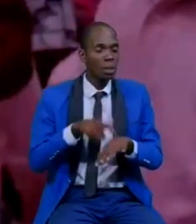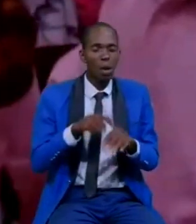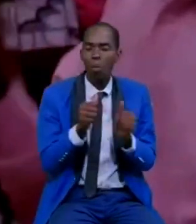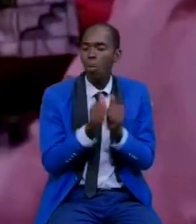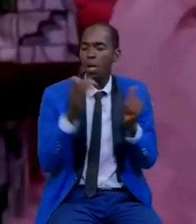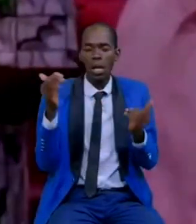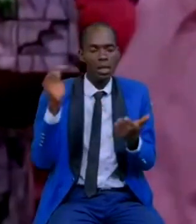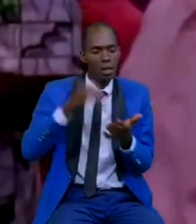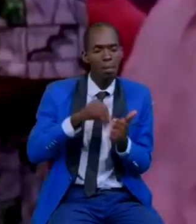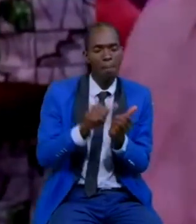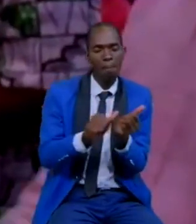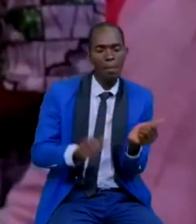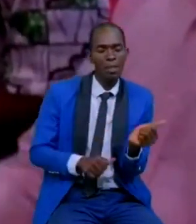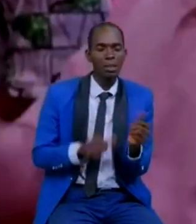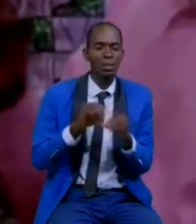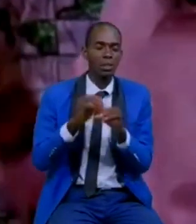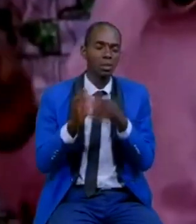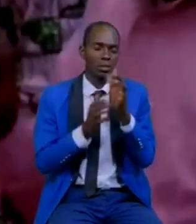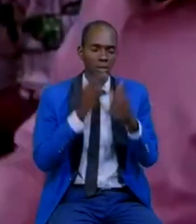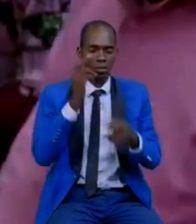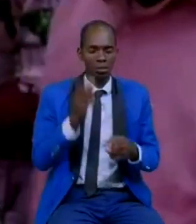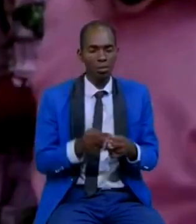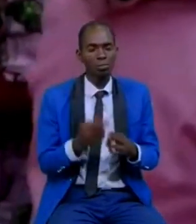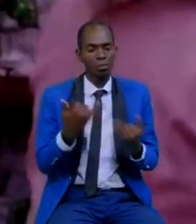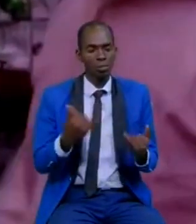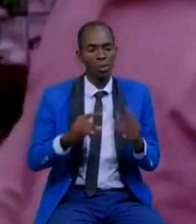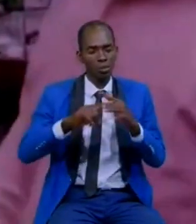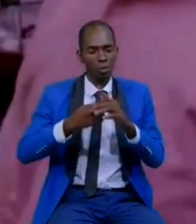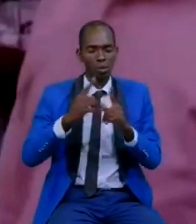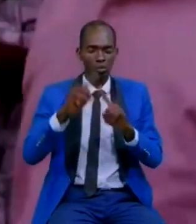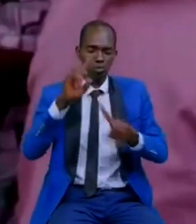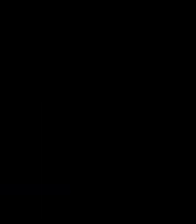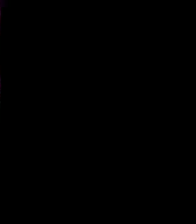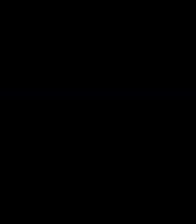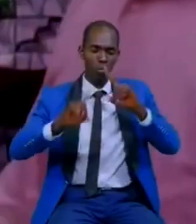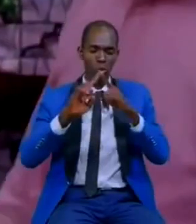backsliding in Jesus' name. Open your mouth and talk to the Lord in prayer.